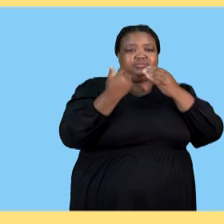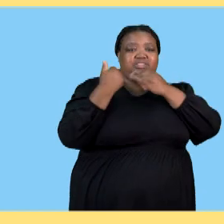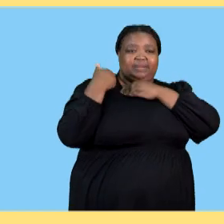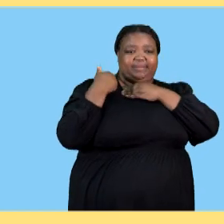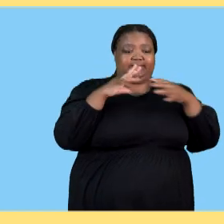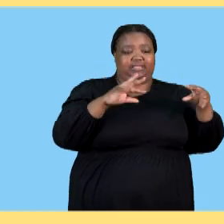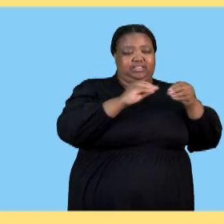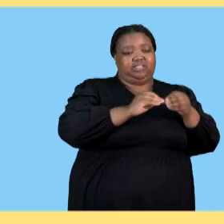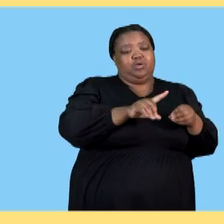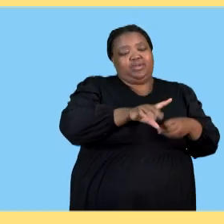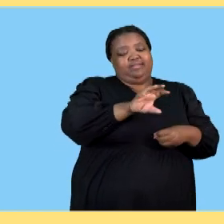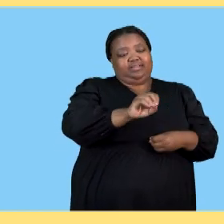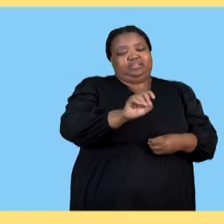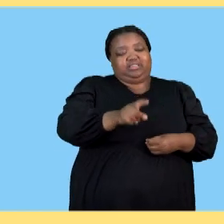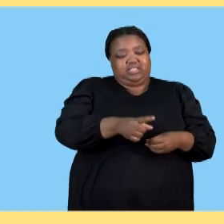is